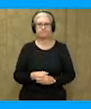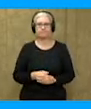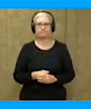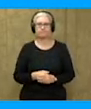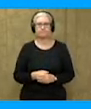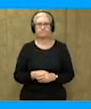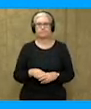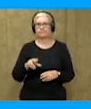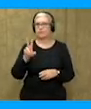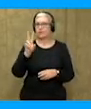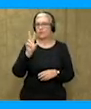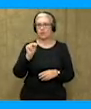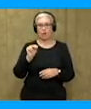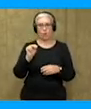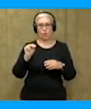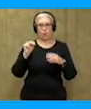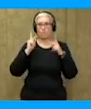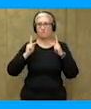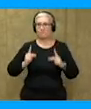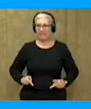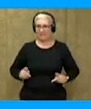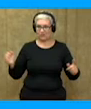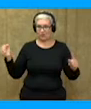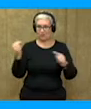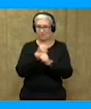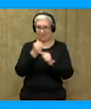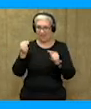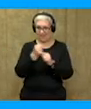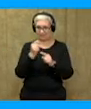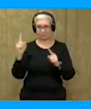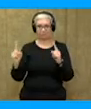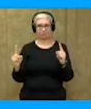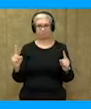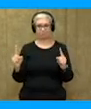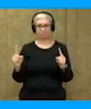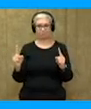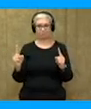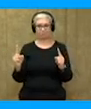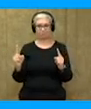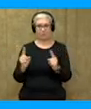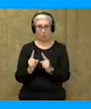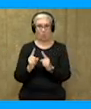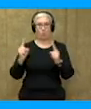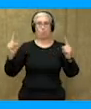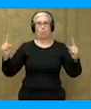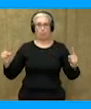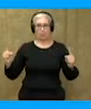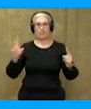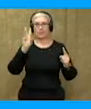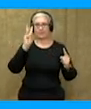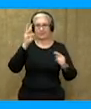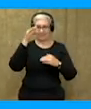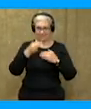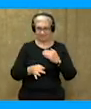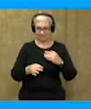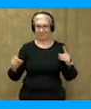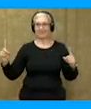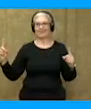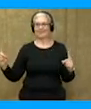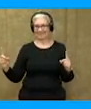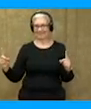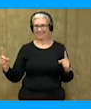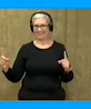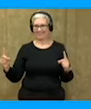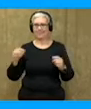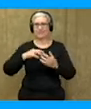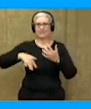is no physical fighting. So we got to stand, hey, this 6 foot distance, this might really help in conflict resolution, right? Our social